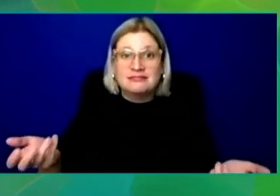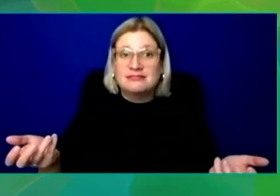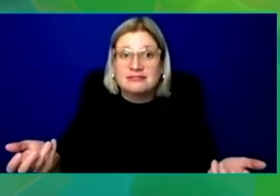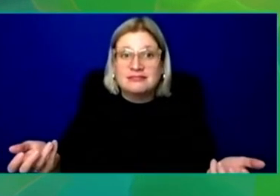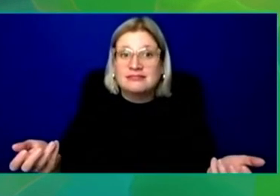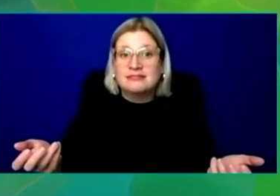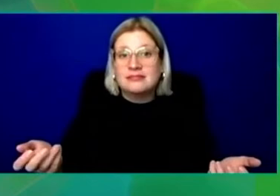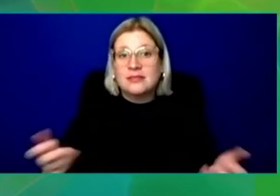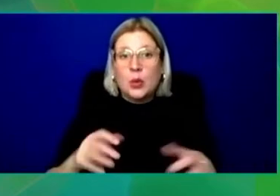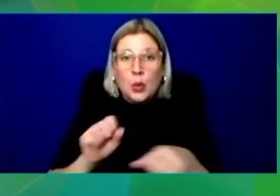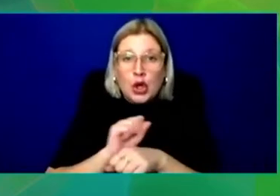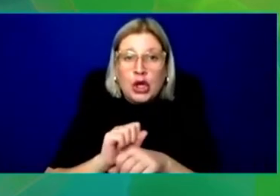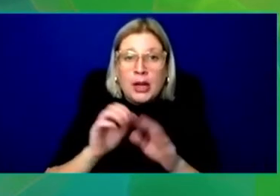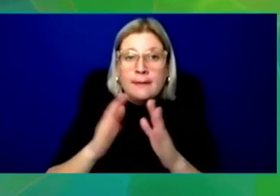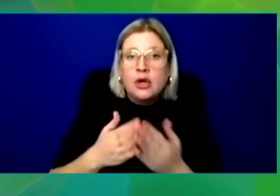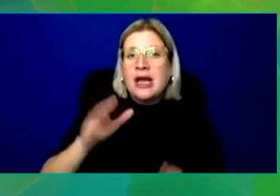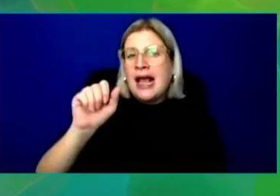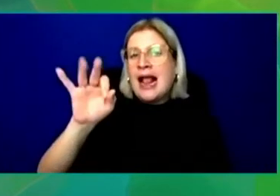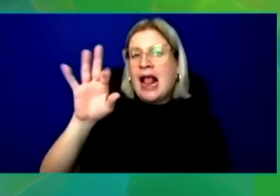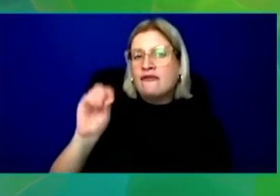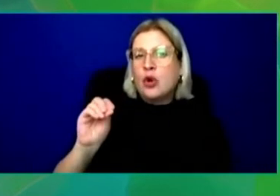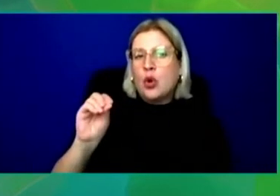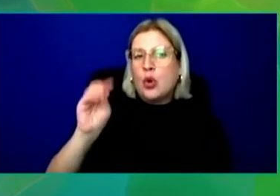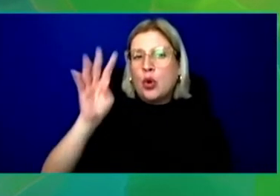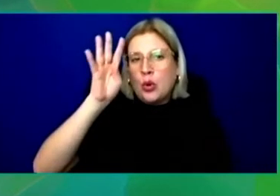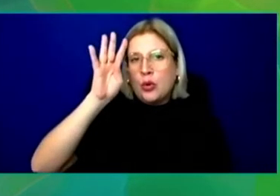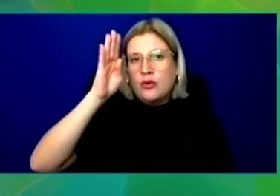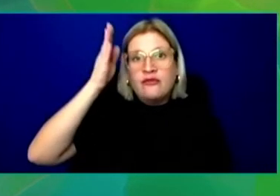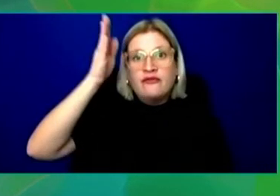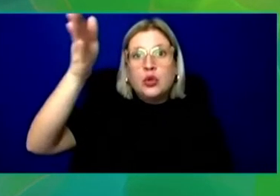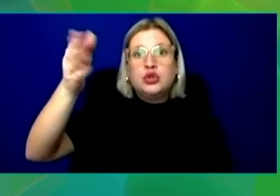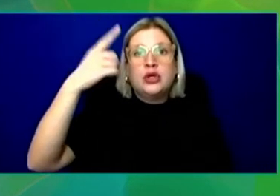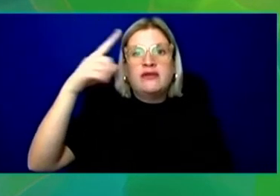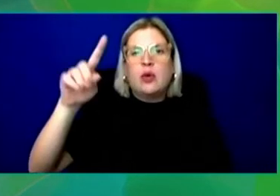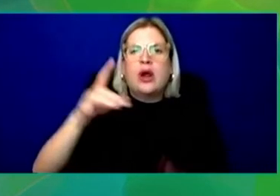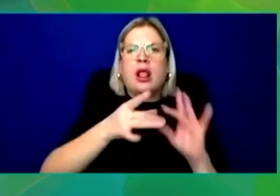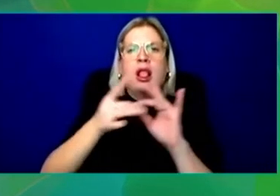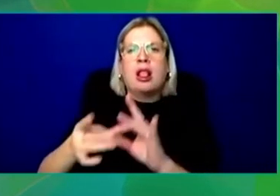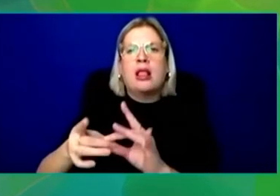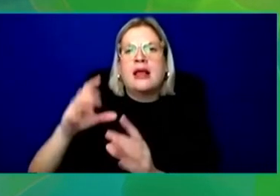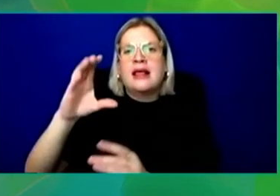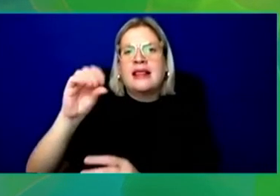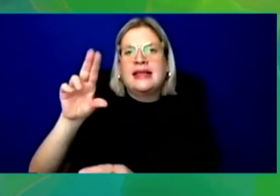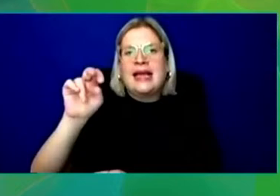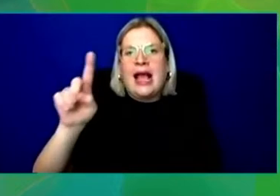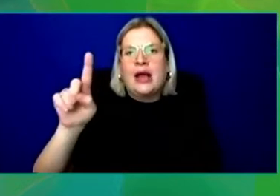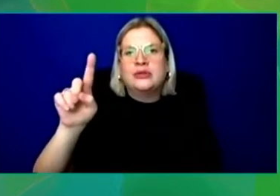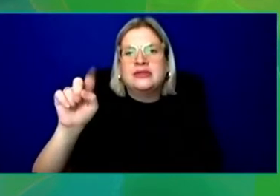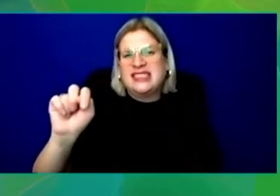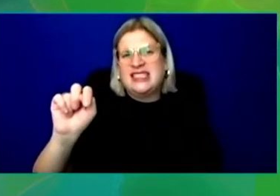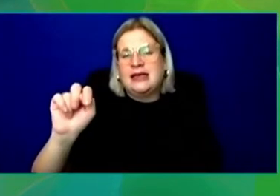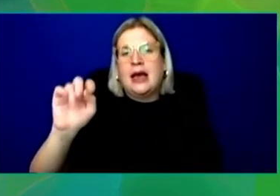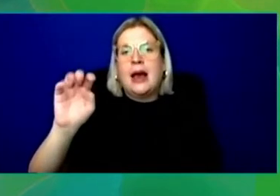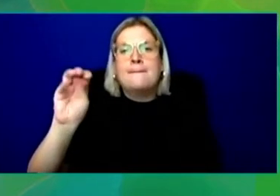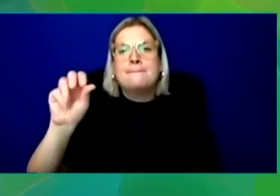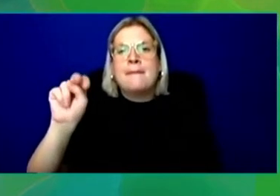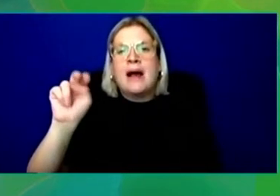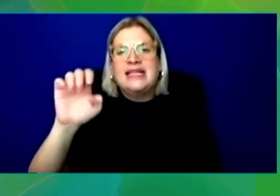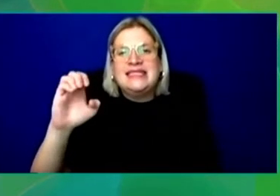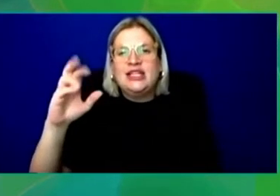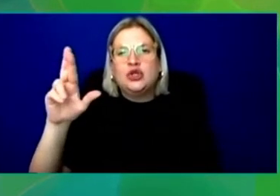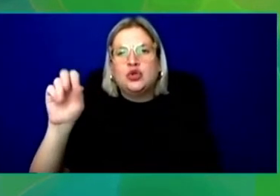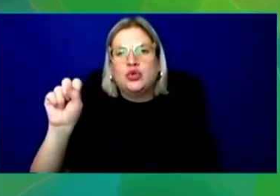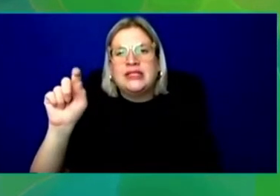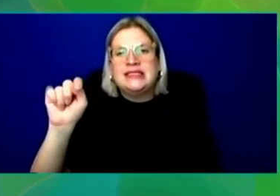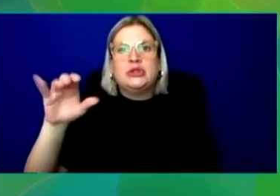like, you know, Afrofuturist version of The Count of Monte Cristo, for instance, is coming up. We're, you know, we're working on an adaptation of The